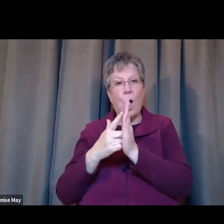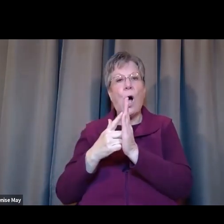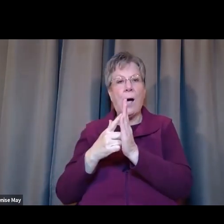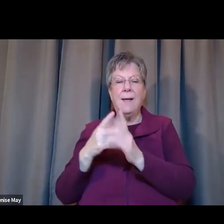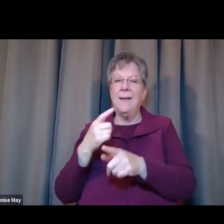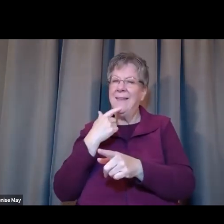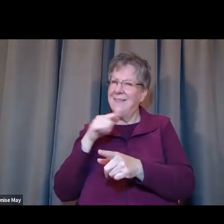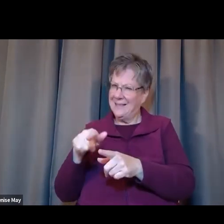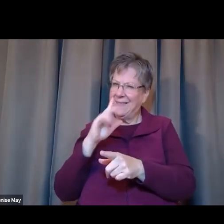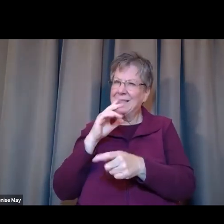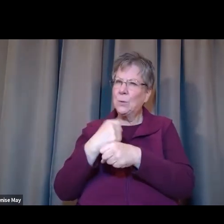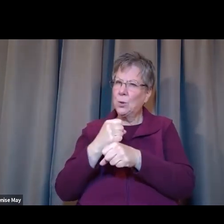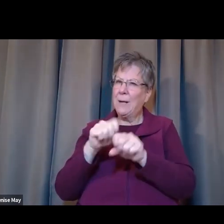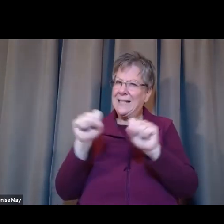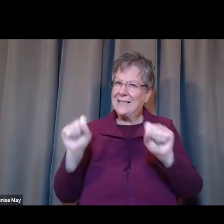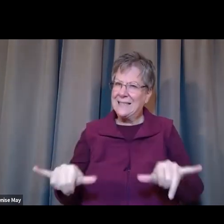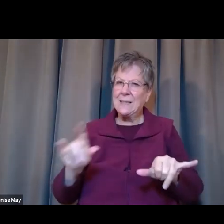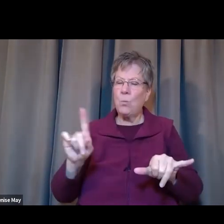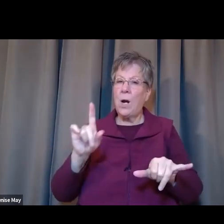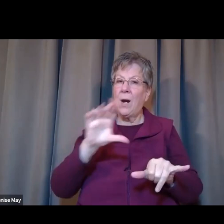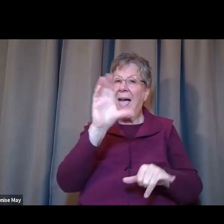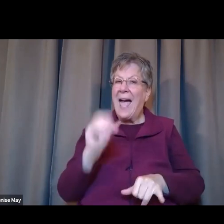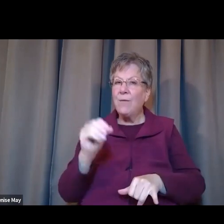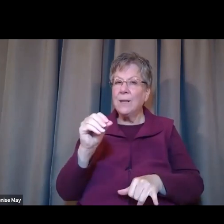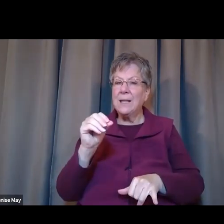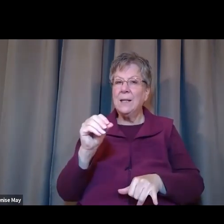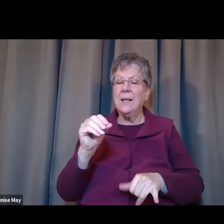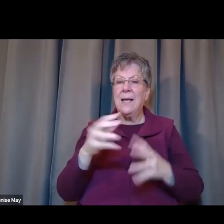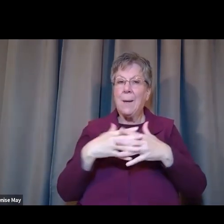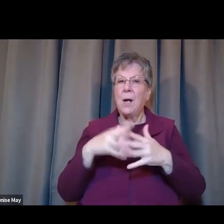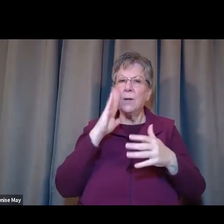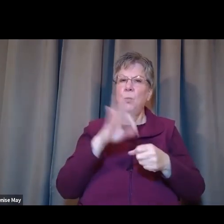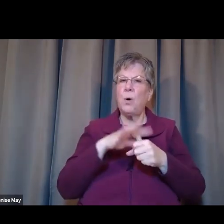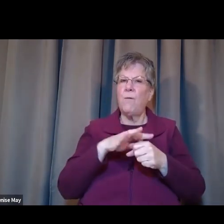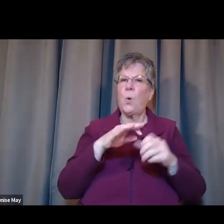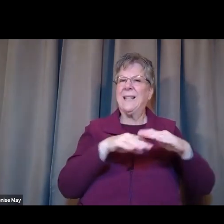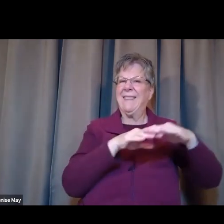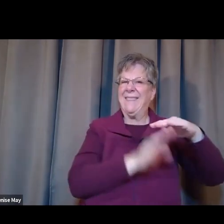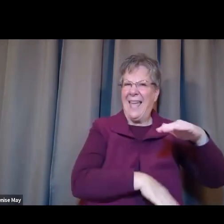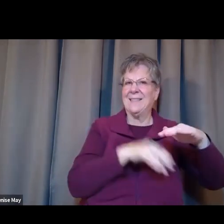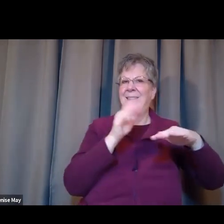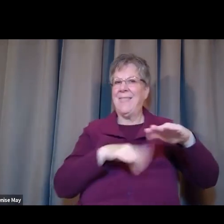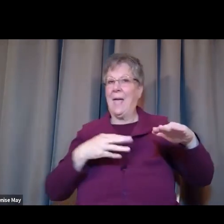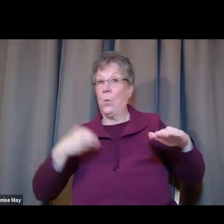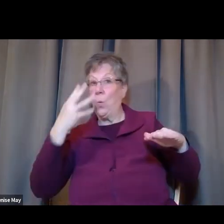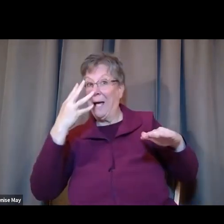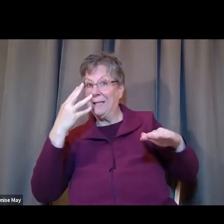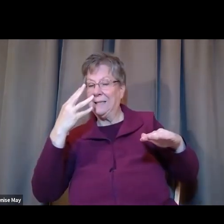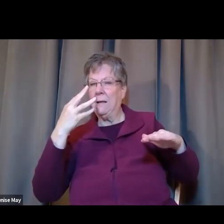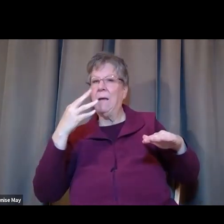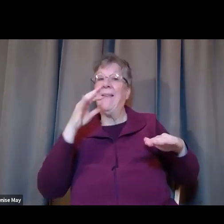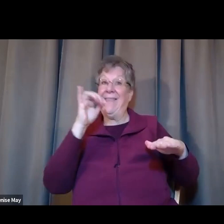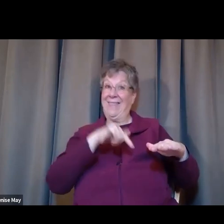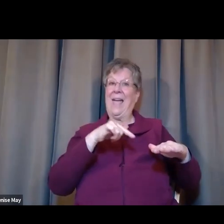create a system in which African Americans would say vote at lower rates than whites, then that was something that would be viewed suspiciously